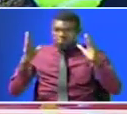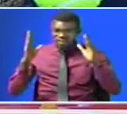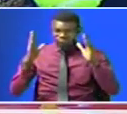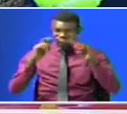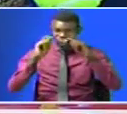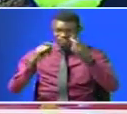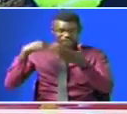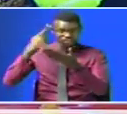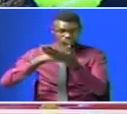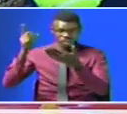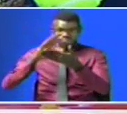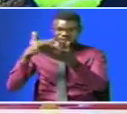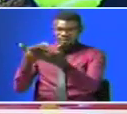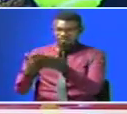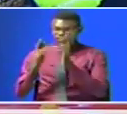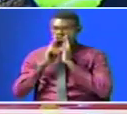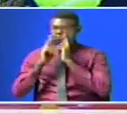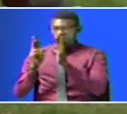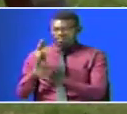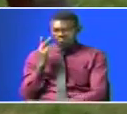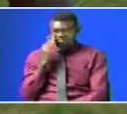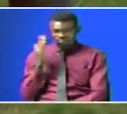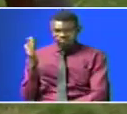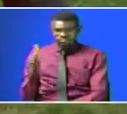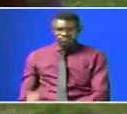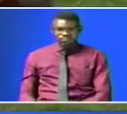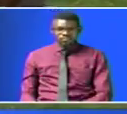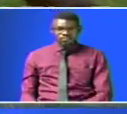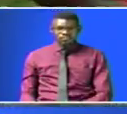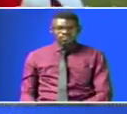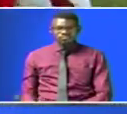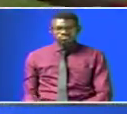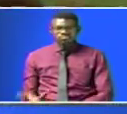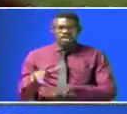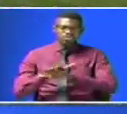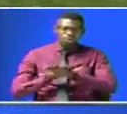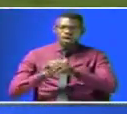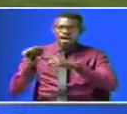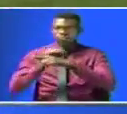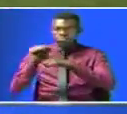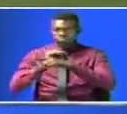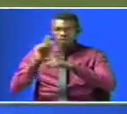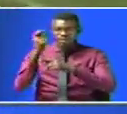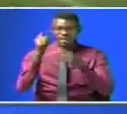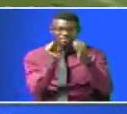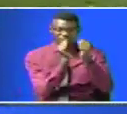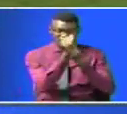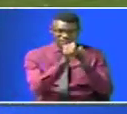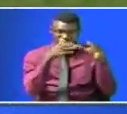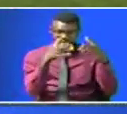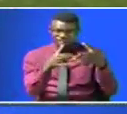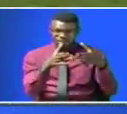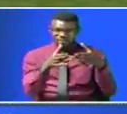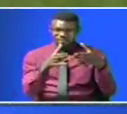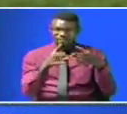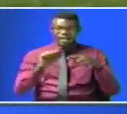week. Rutuno Kwenyike with that report. It is a slow build-up for the Kenya 15's rugby team at the moment as they prepare for